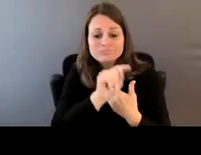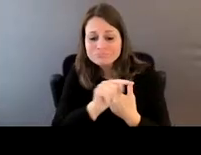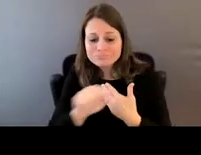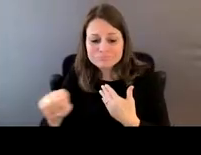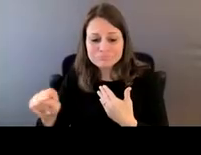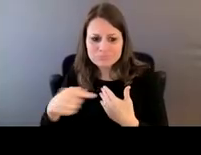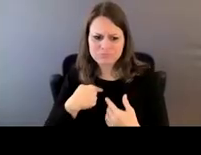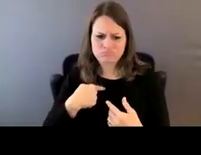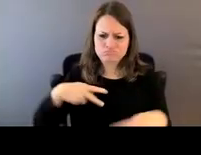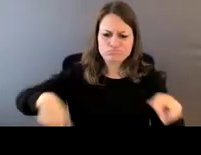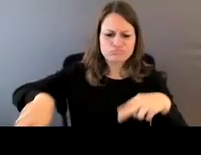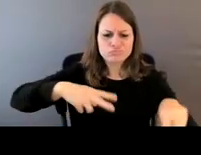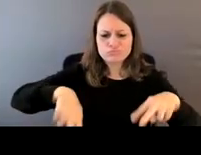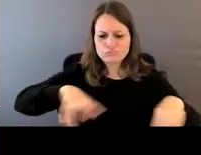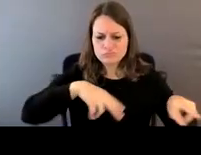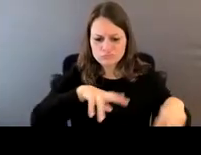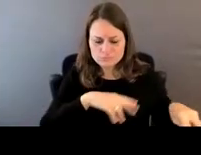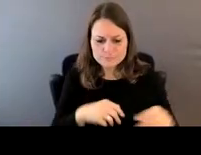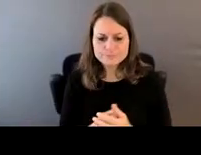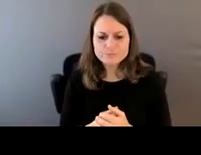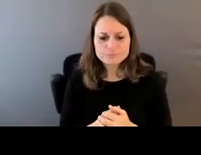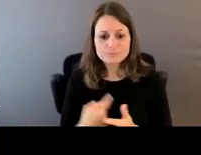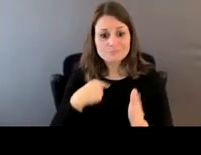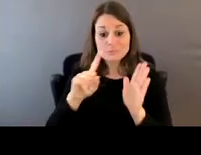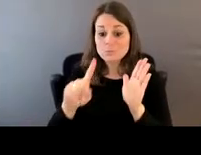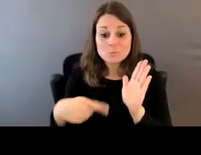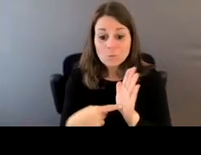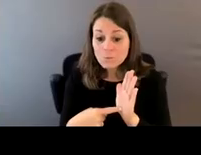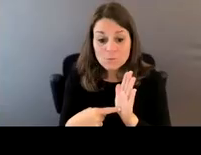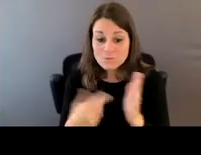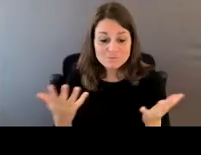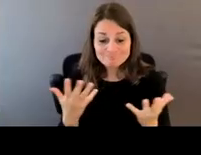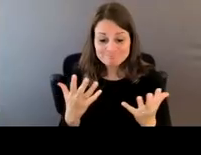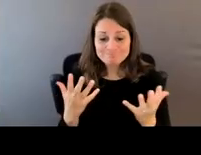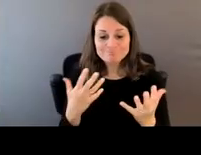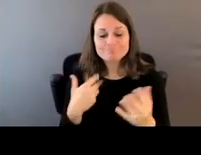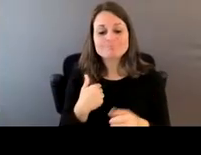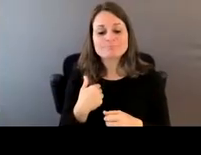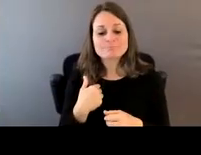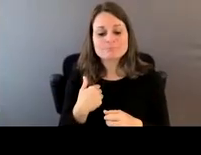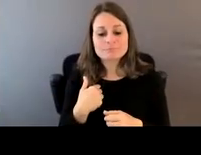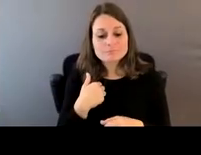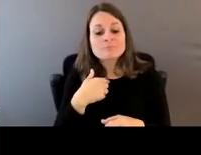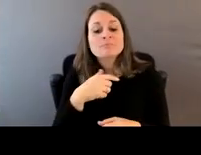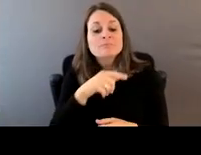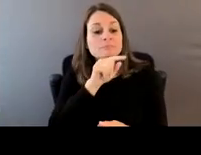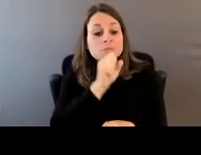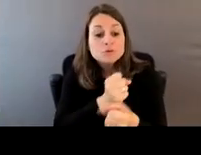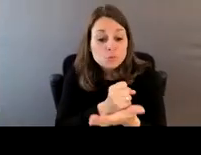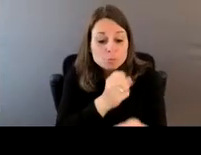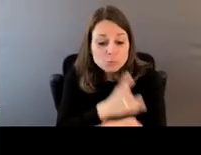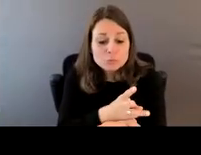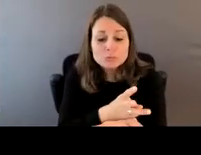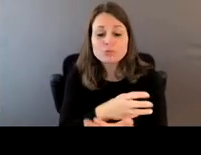my role at BHDDH, I work with the internal social caseworkers, agencies, staff